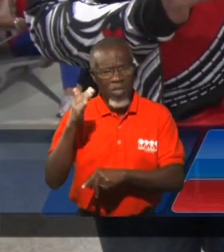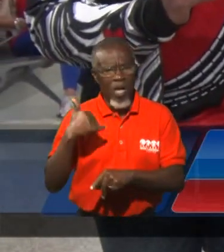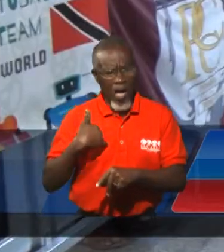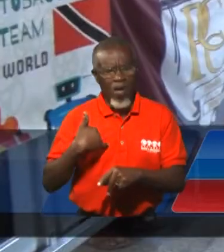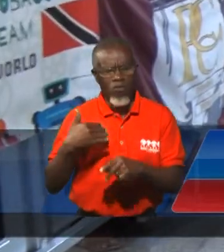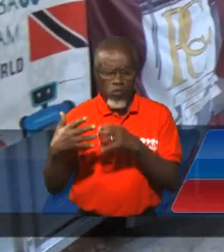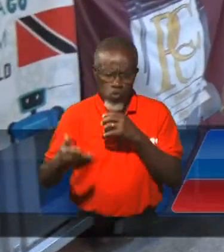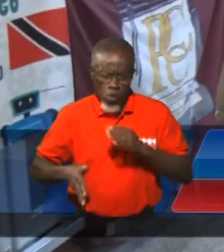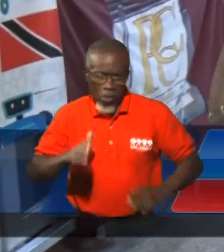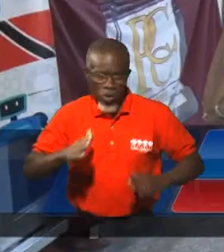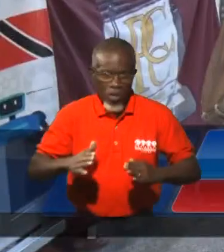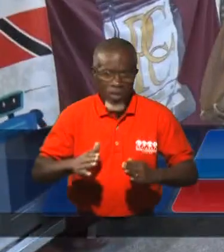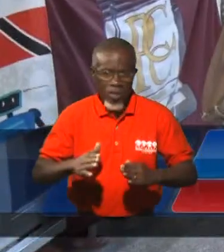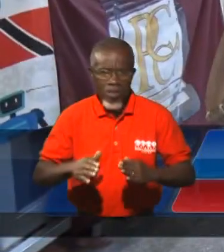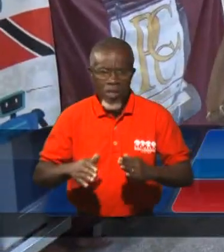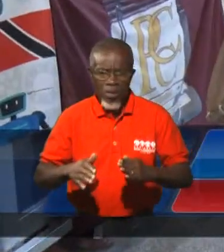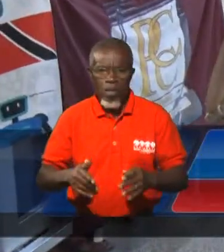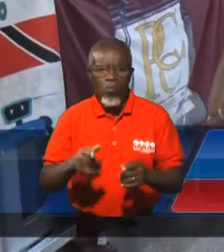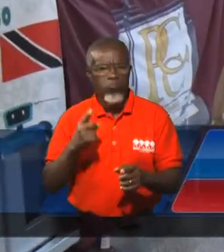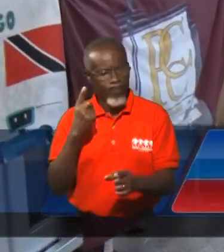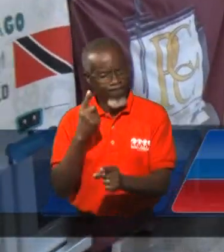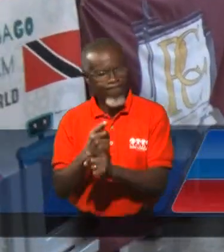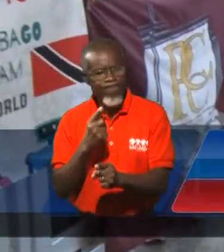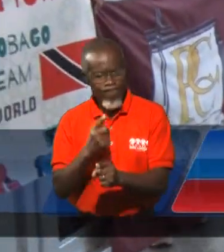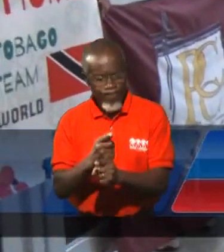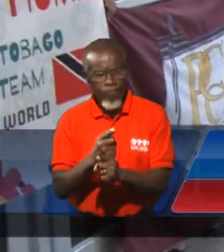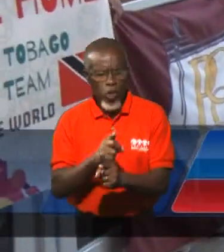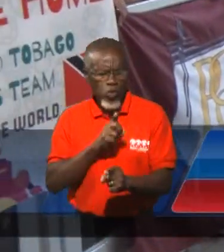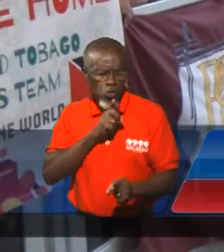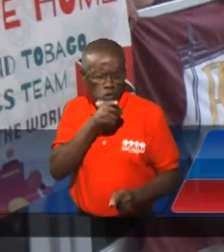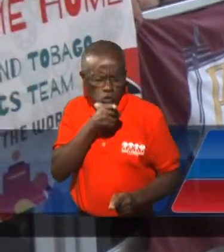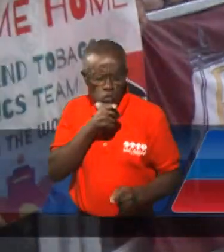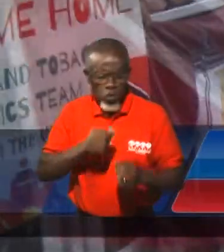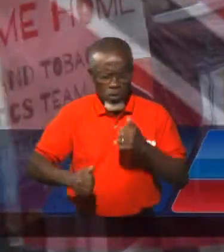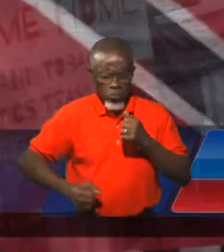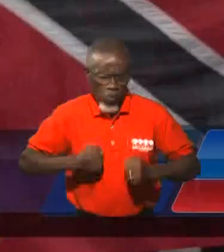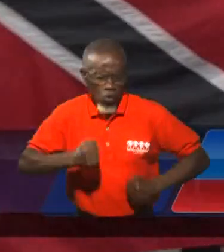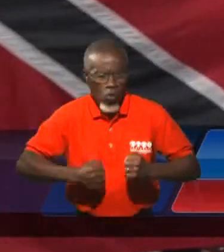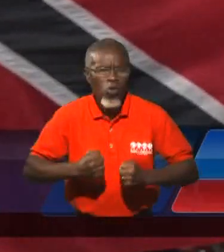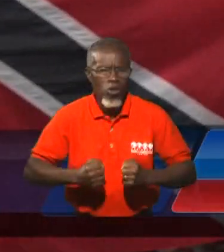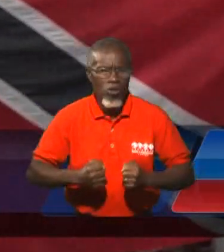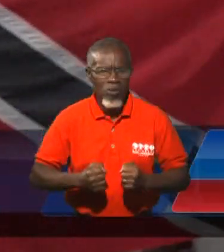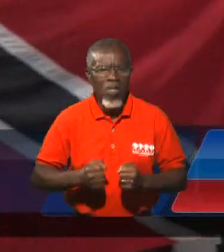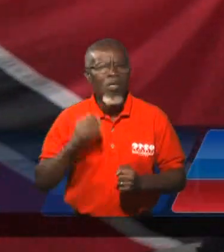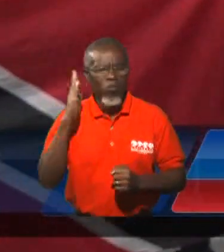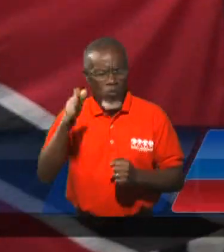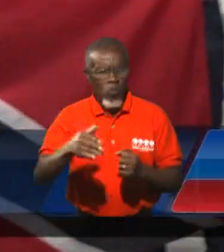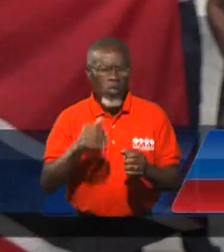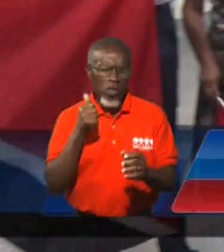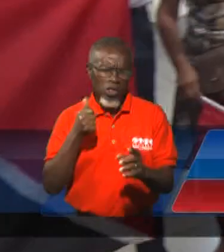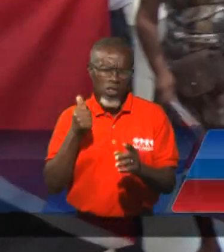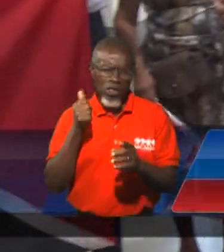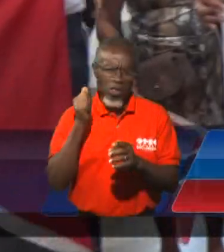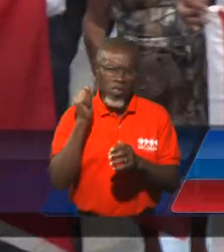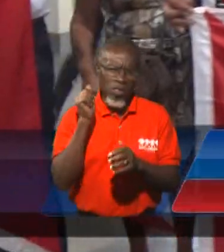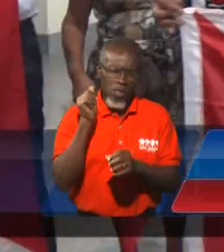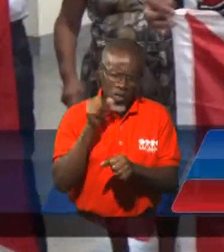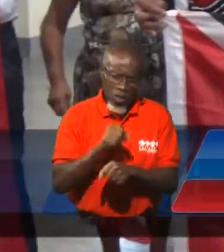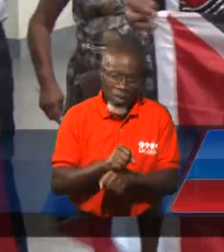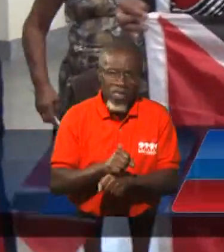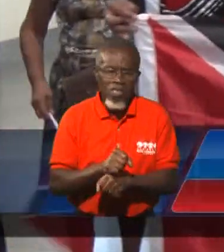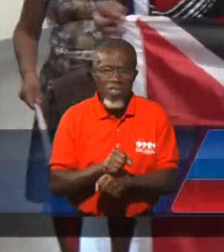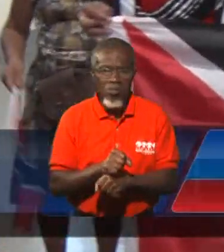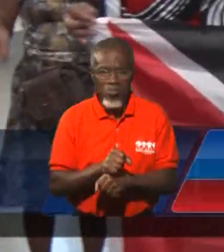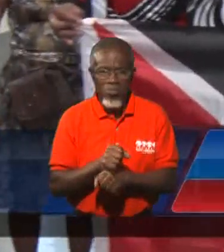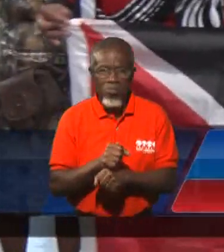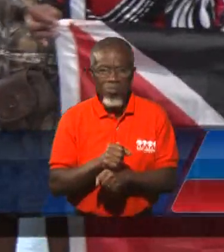and Tobago, one which they believe will inspire youths to become athletes. This challenge was founded in 1989 by